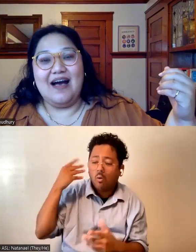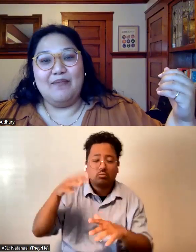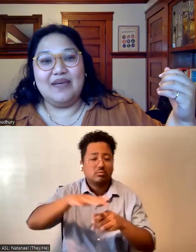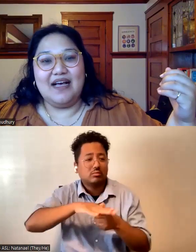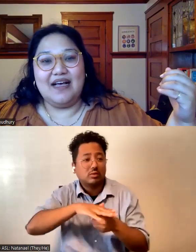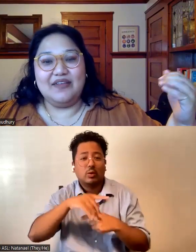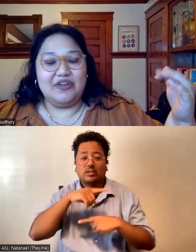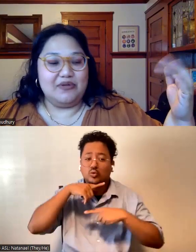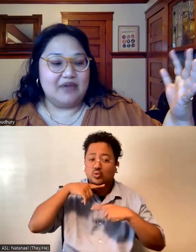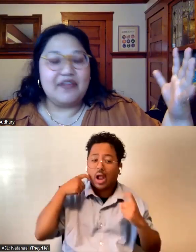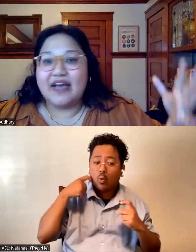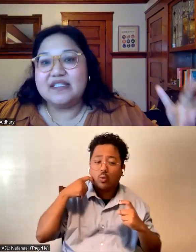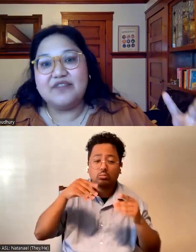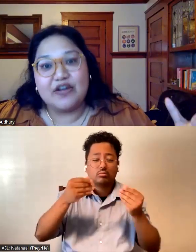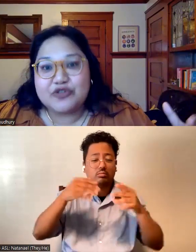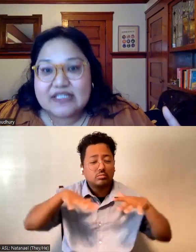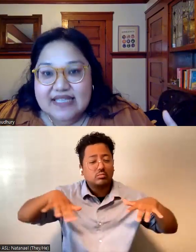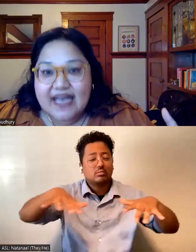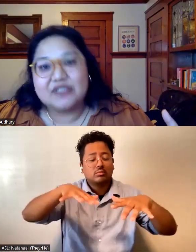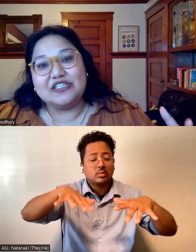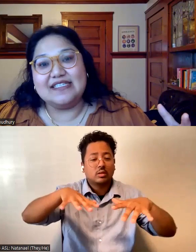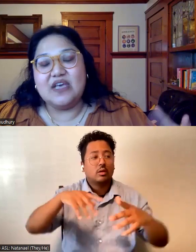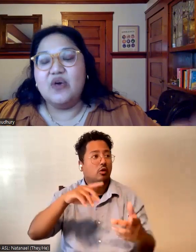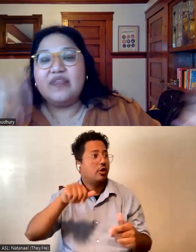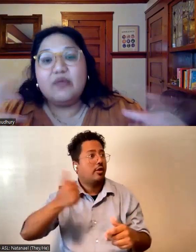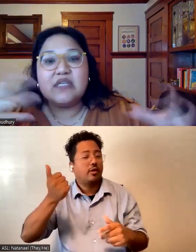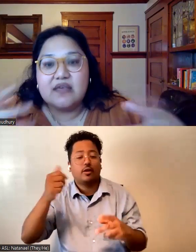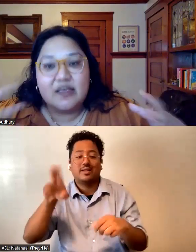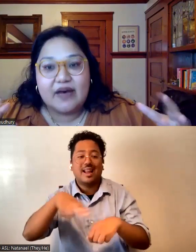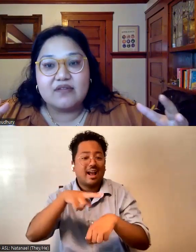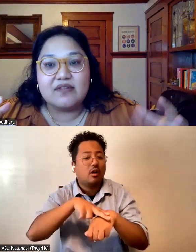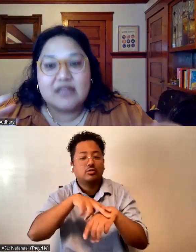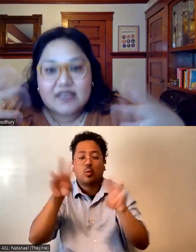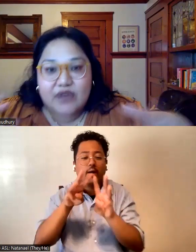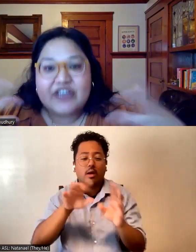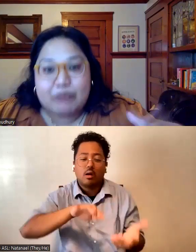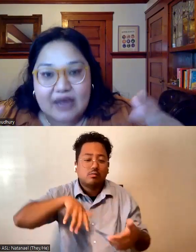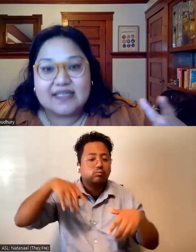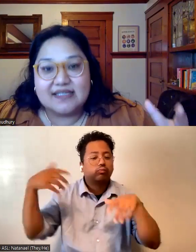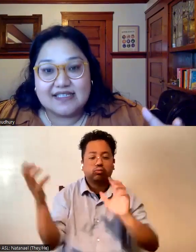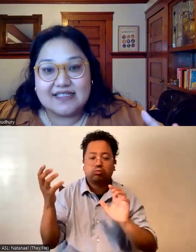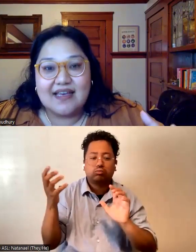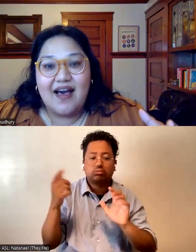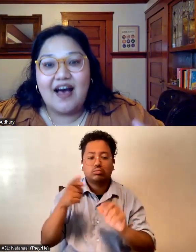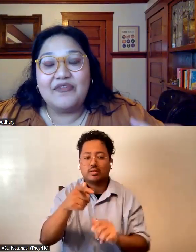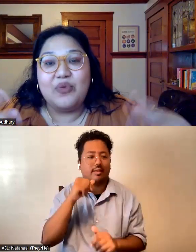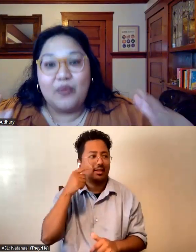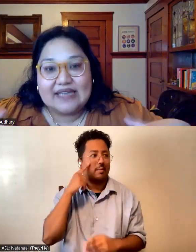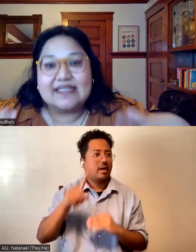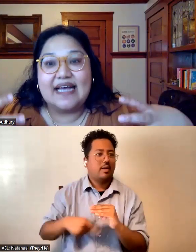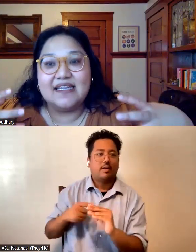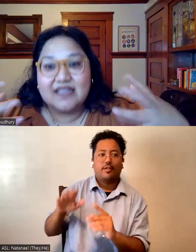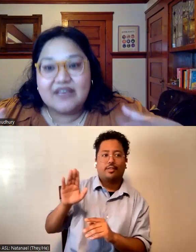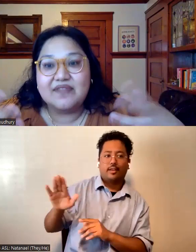and, other kinds of natural disasters without really thinking about the extractive processes of the